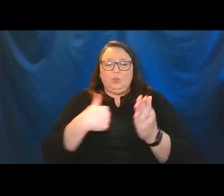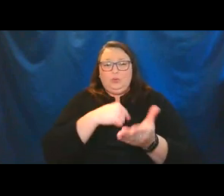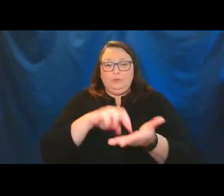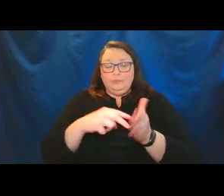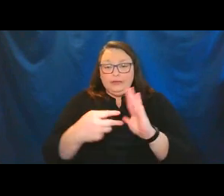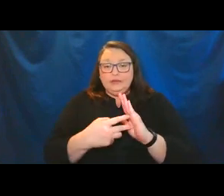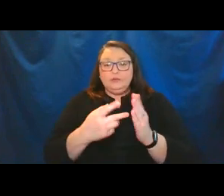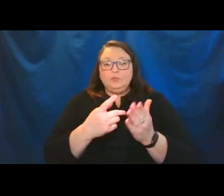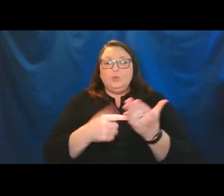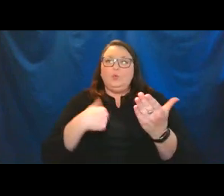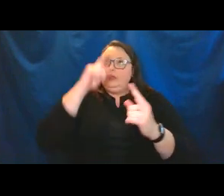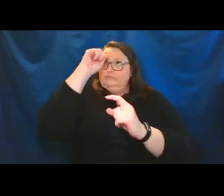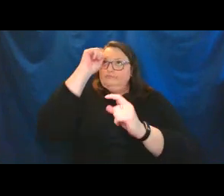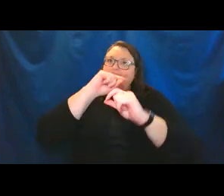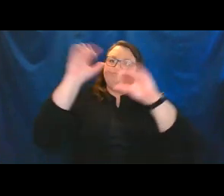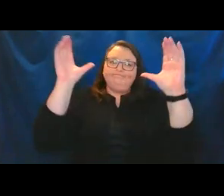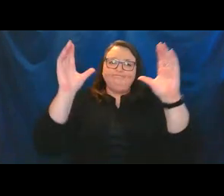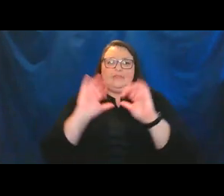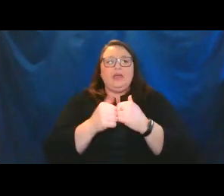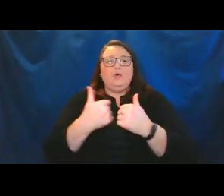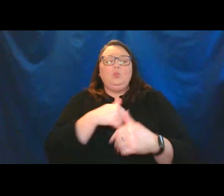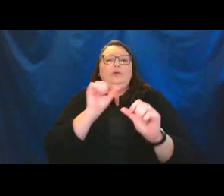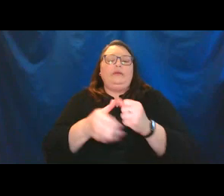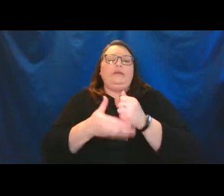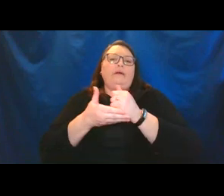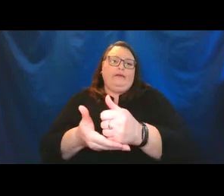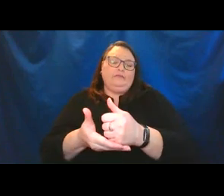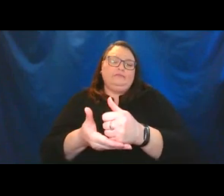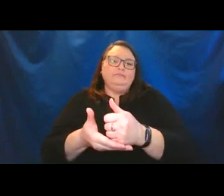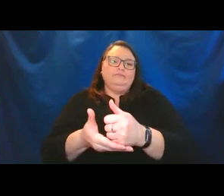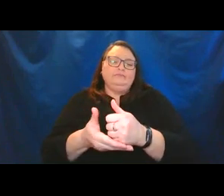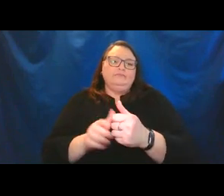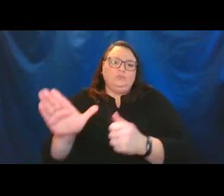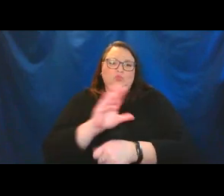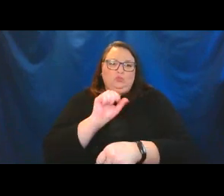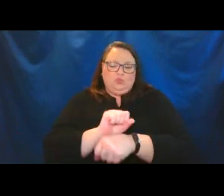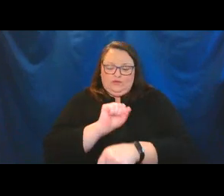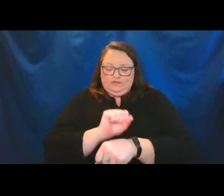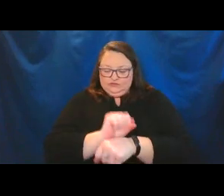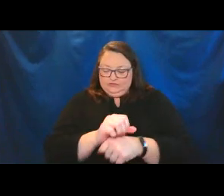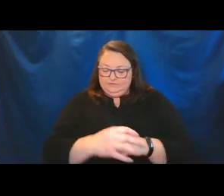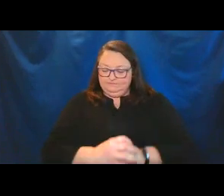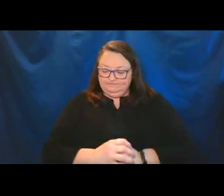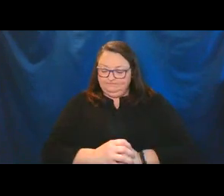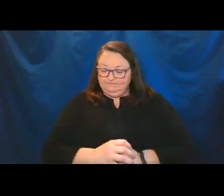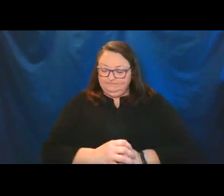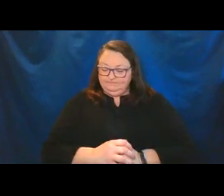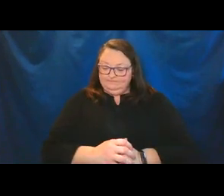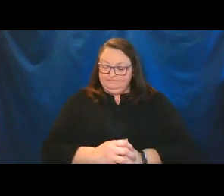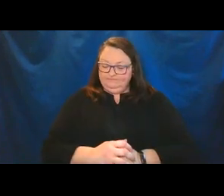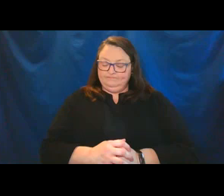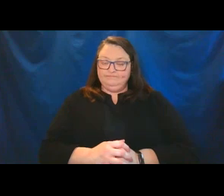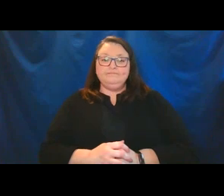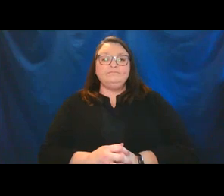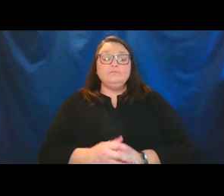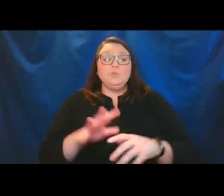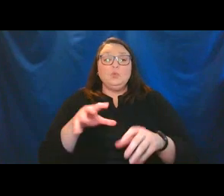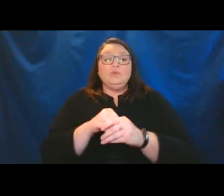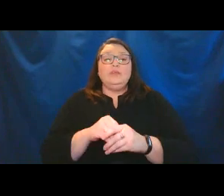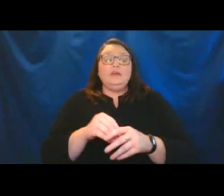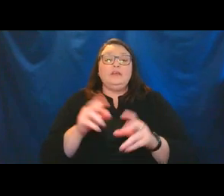with how we might be able to assist your efforts. So within the subject matter expertise,